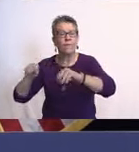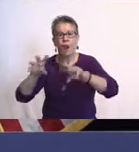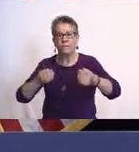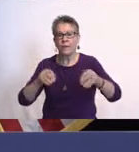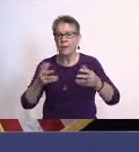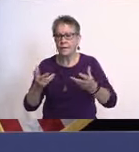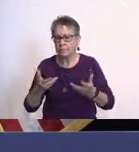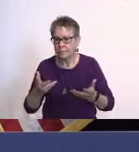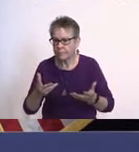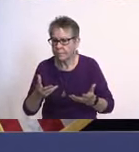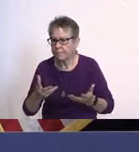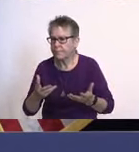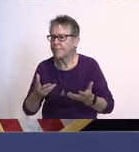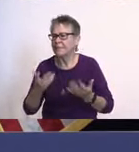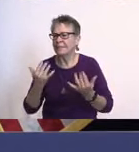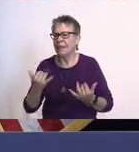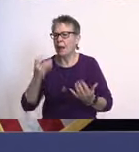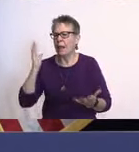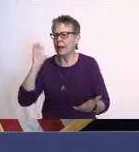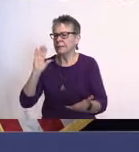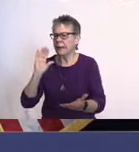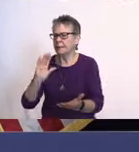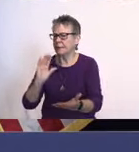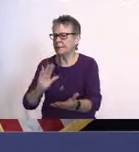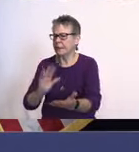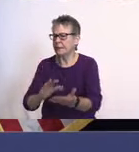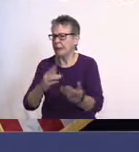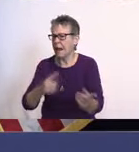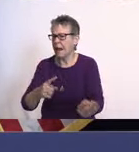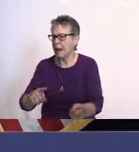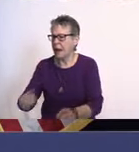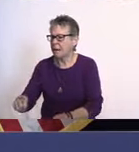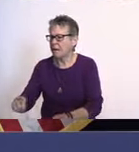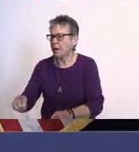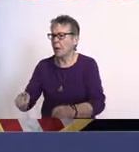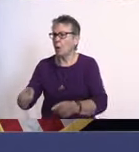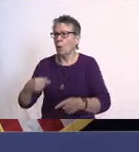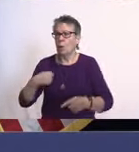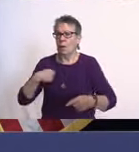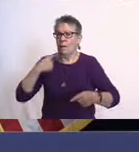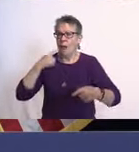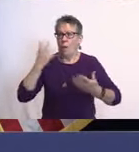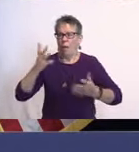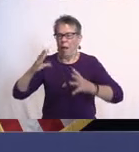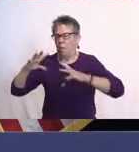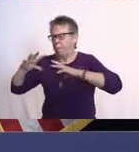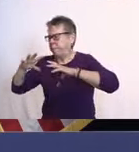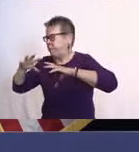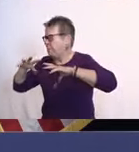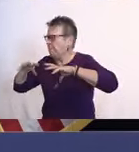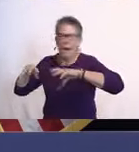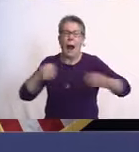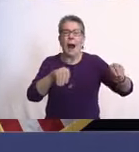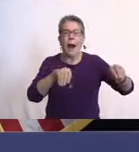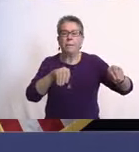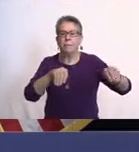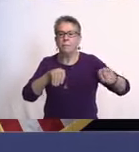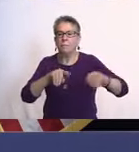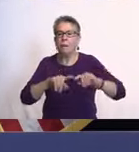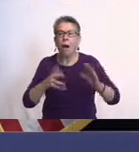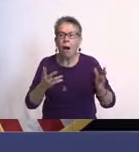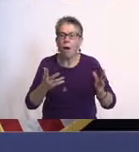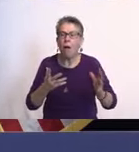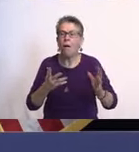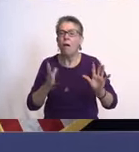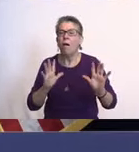meaningfully below our fears. I don't know about you, but I was sort of fearing 100,000 to 200,000 outages. I delayed